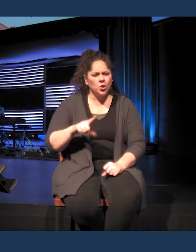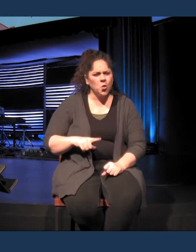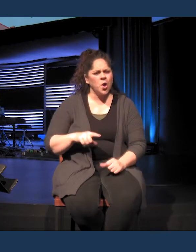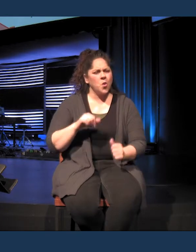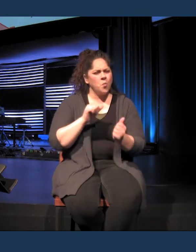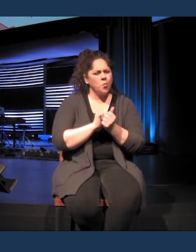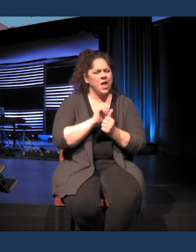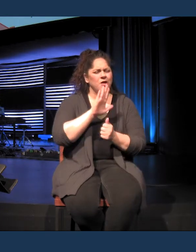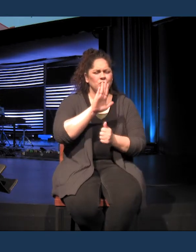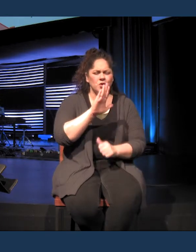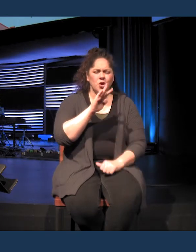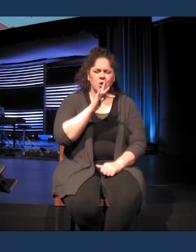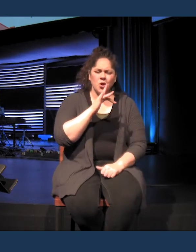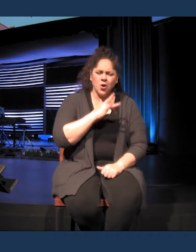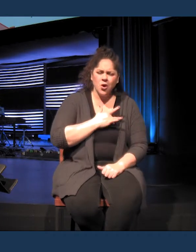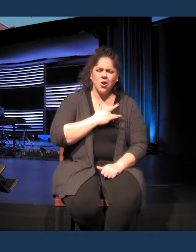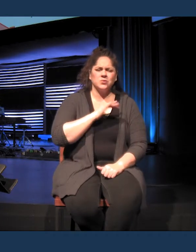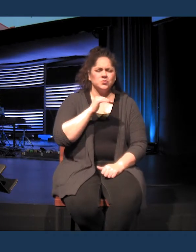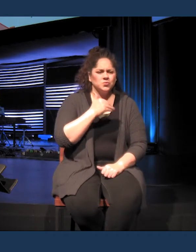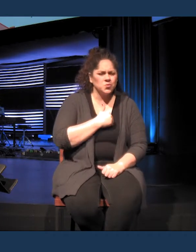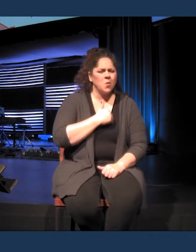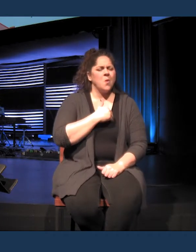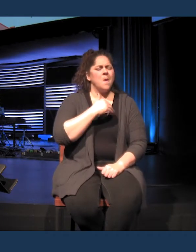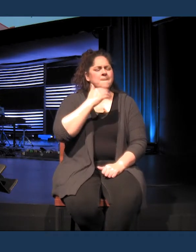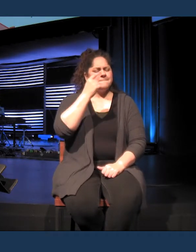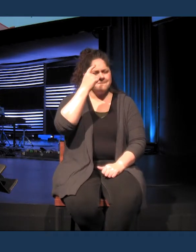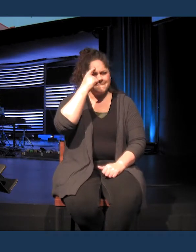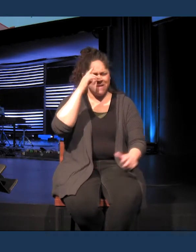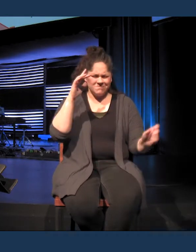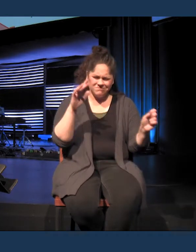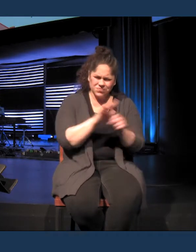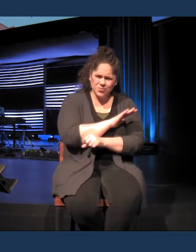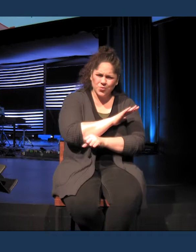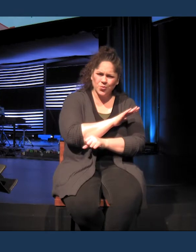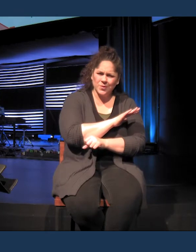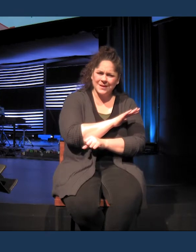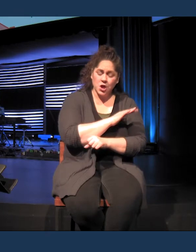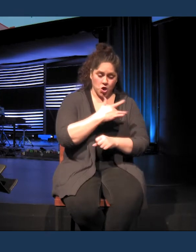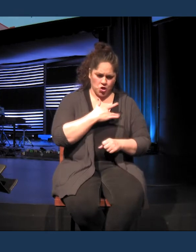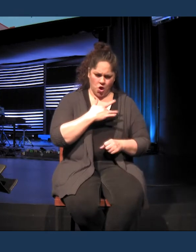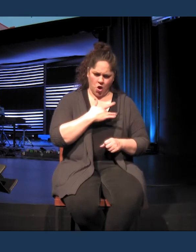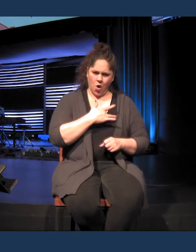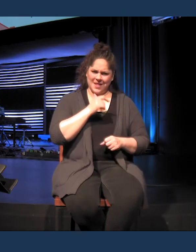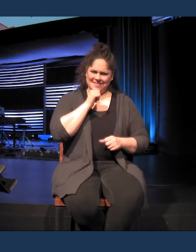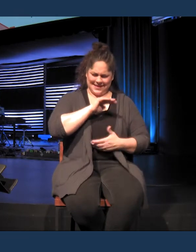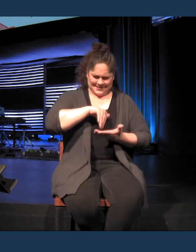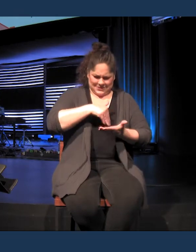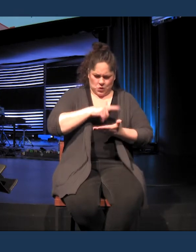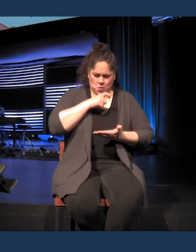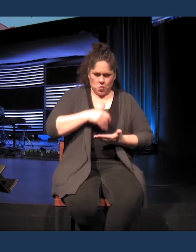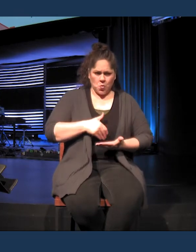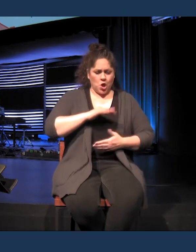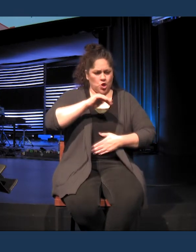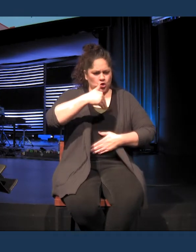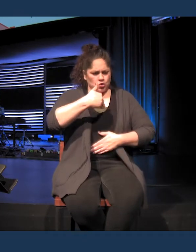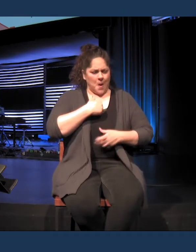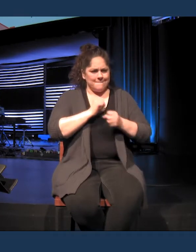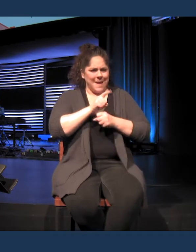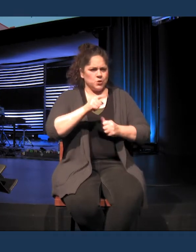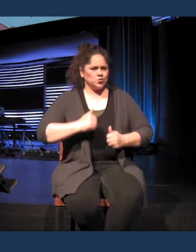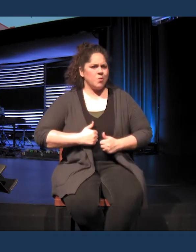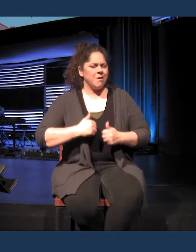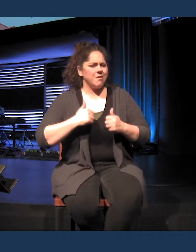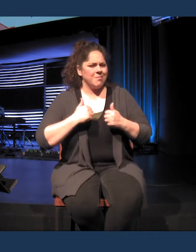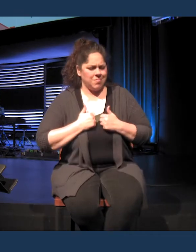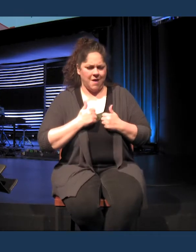mind. Your heart is the core of who you are. The soul is what makes you alive. It's what